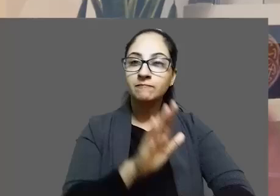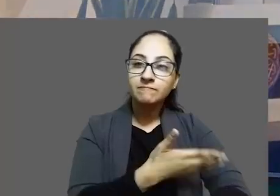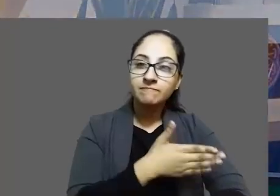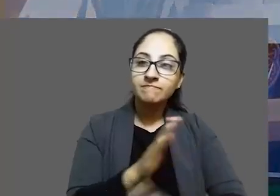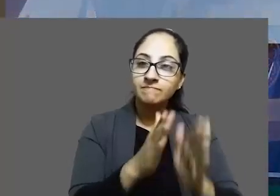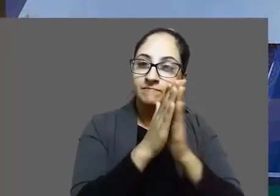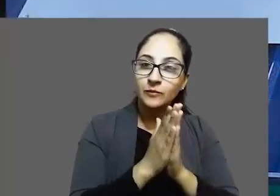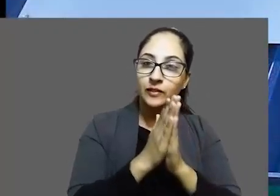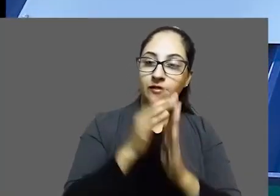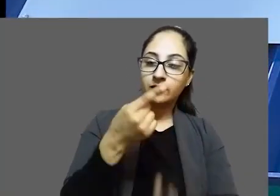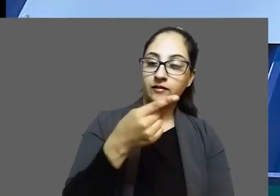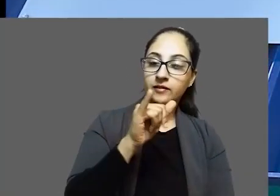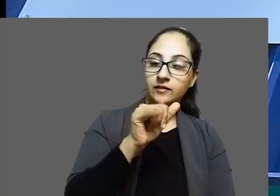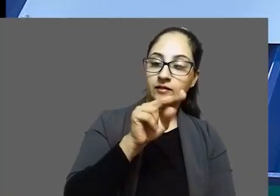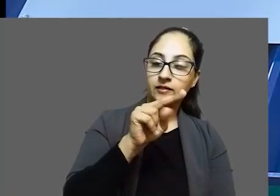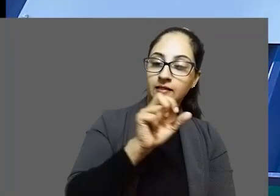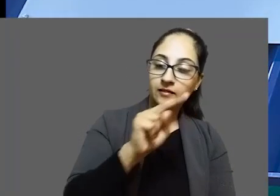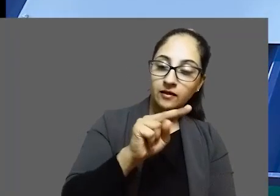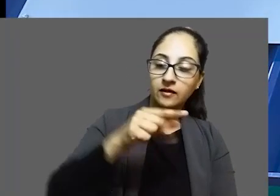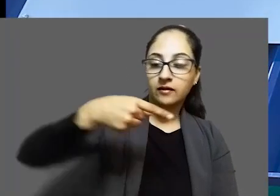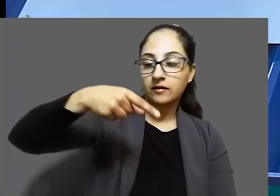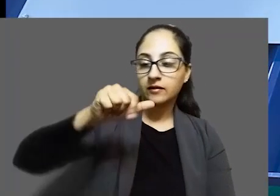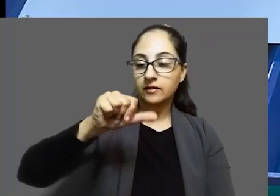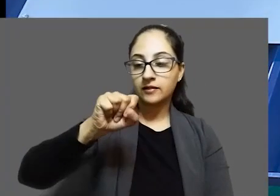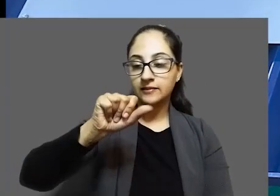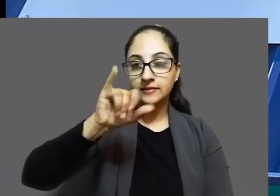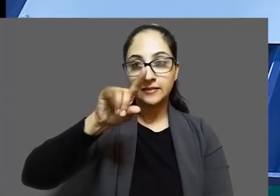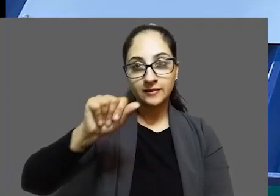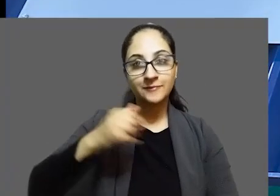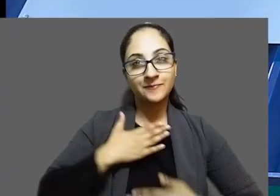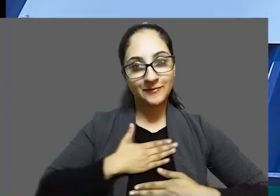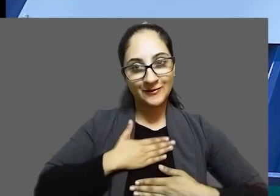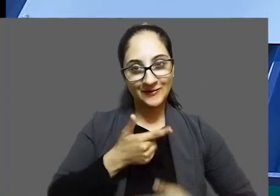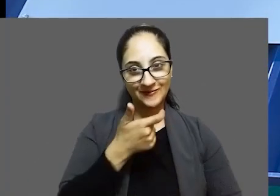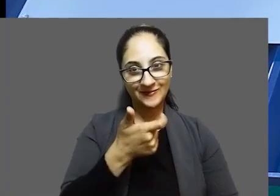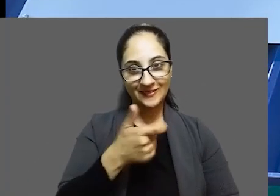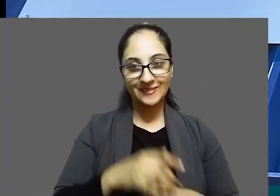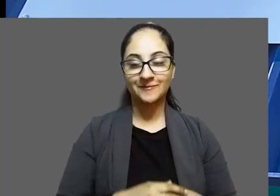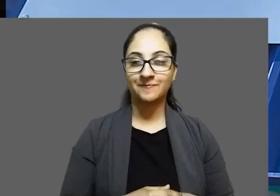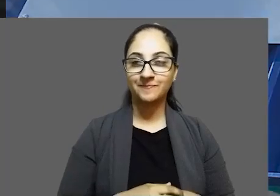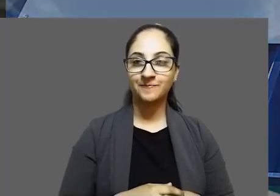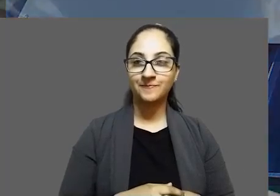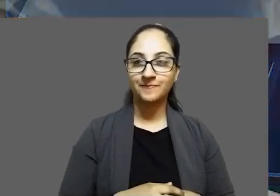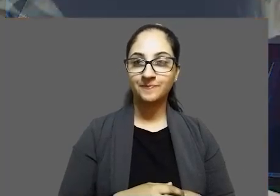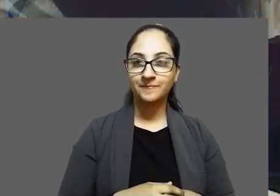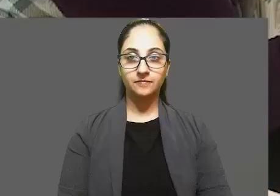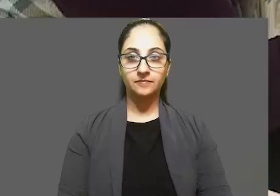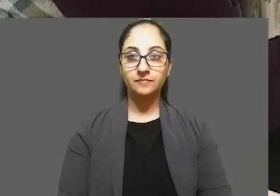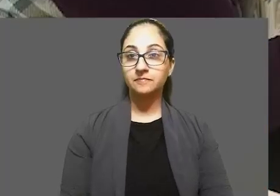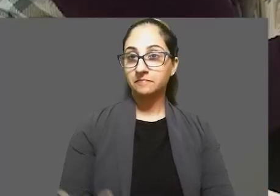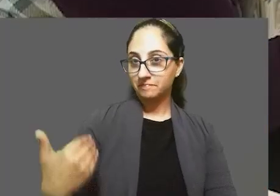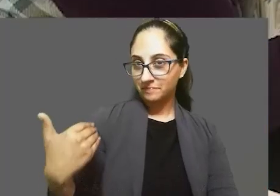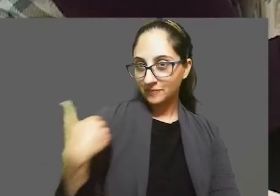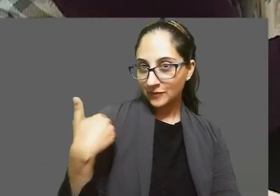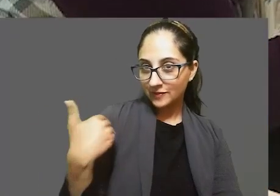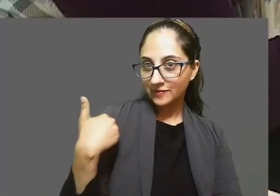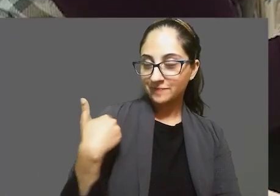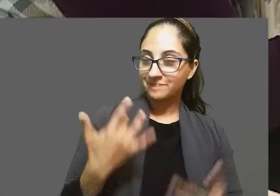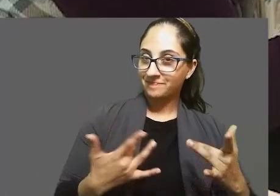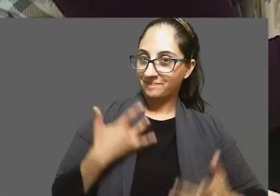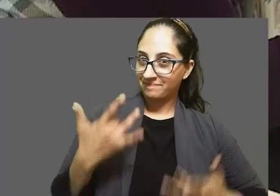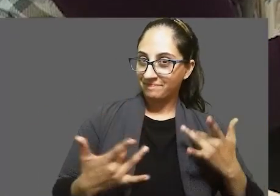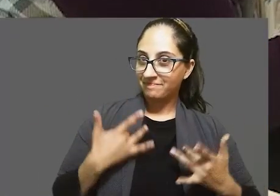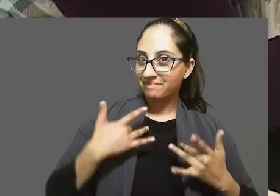qasidas. This week has also been an exciting milestone as several provinces start COVID